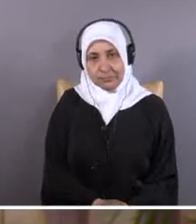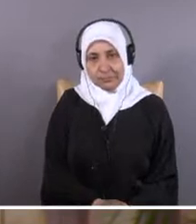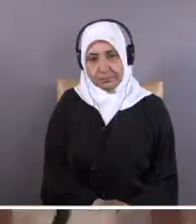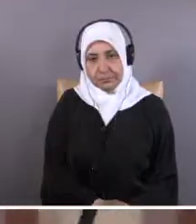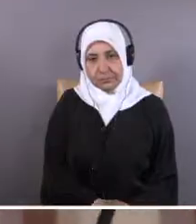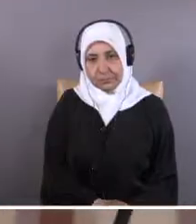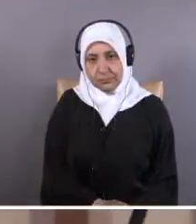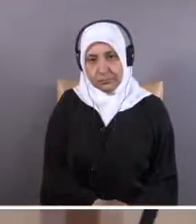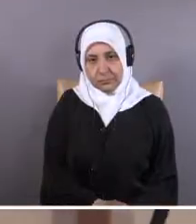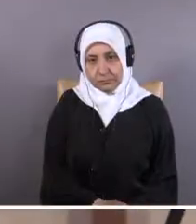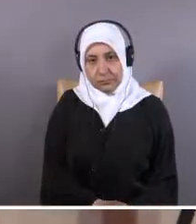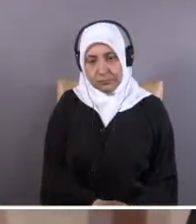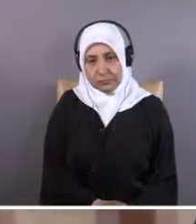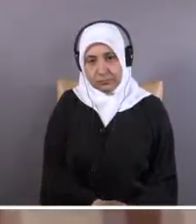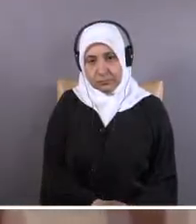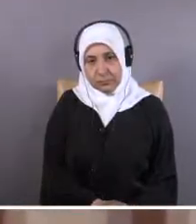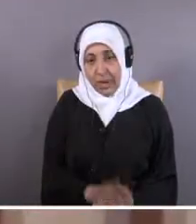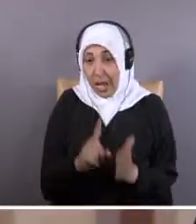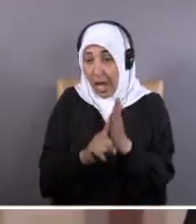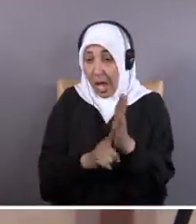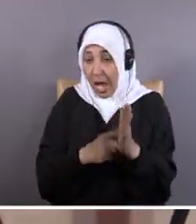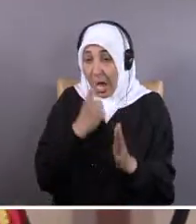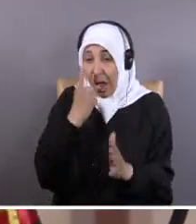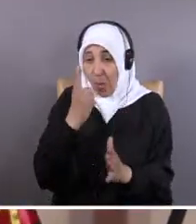And the first thing that they did